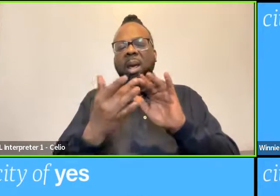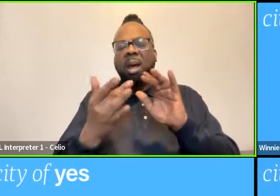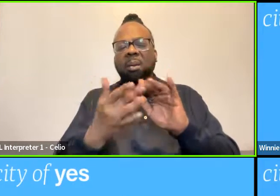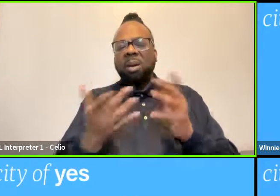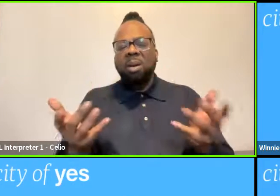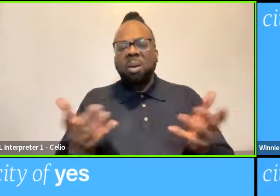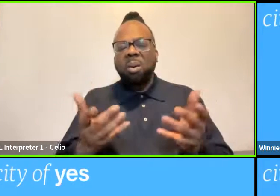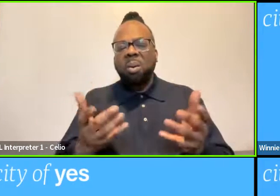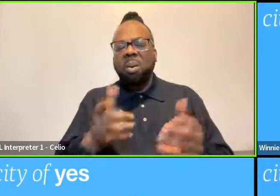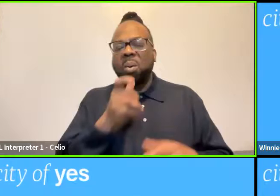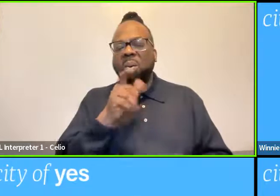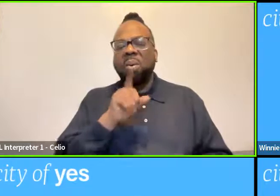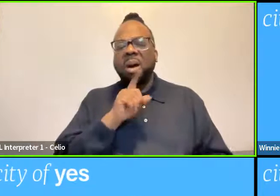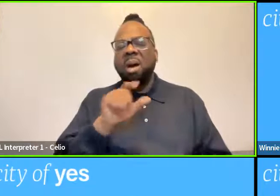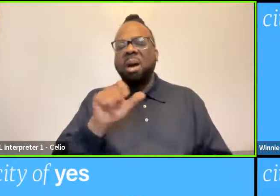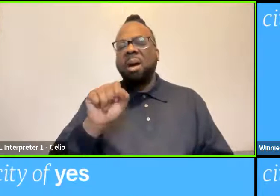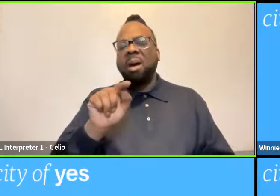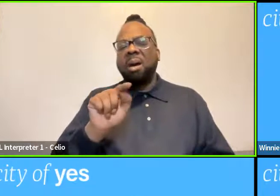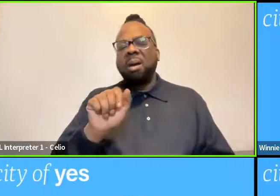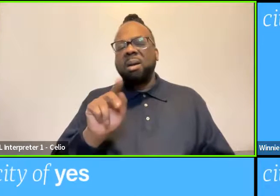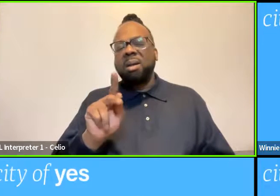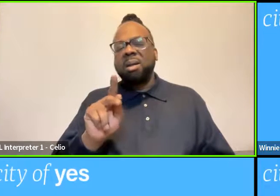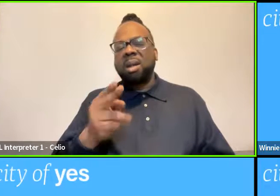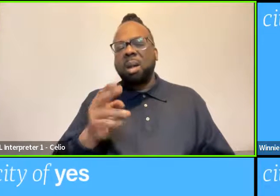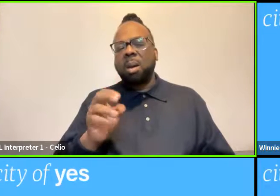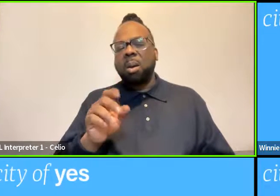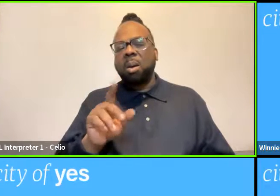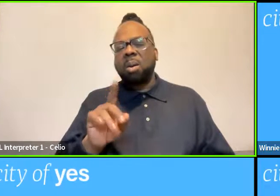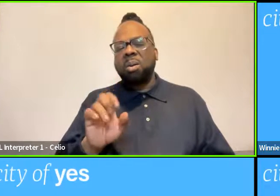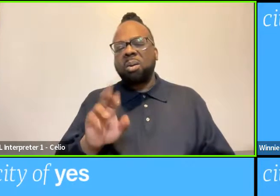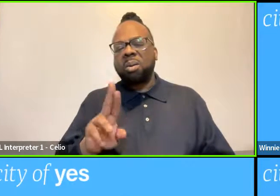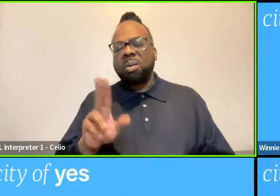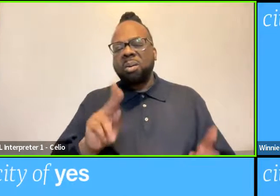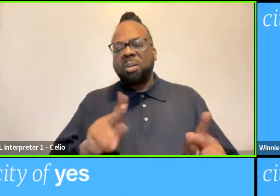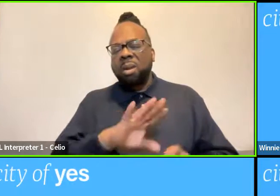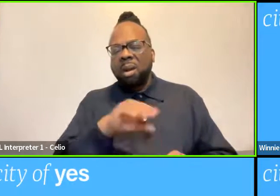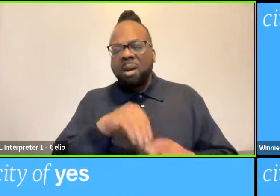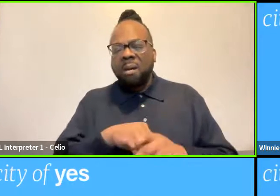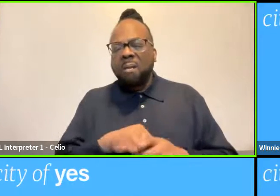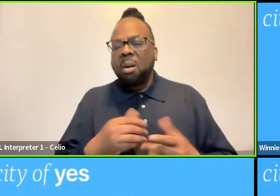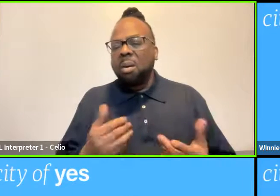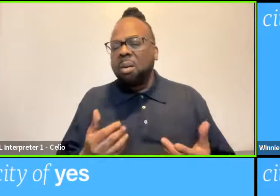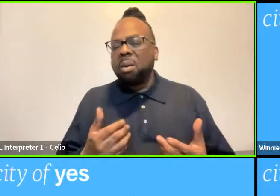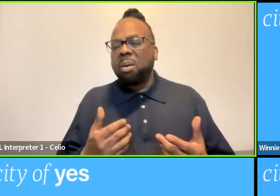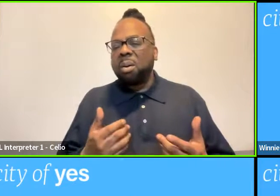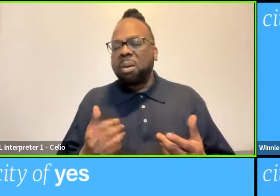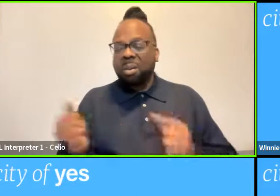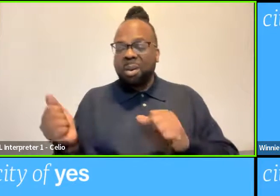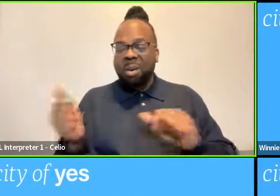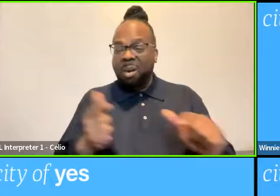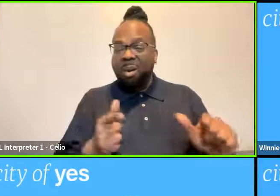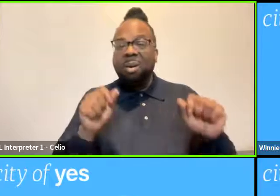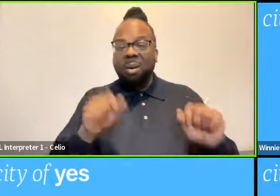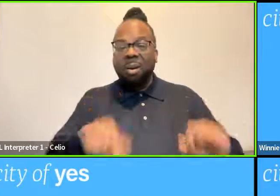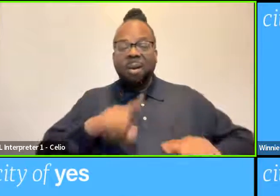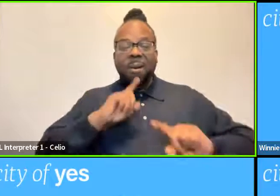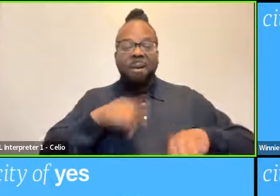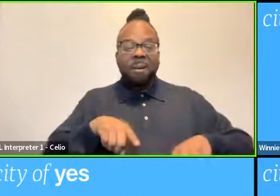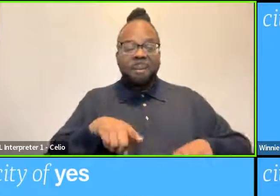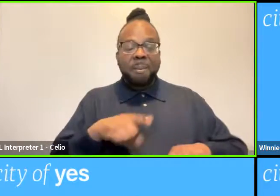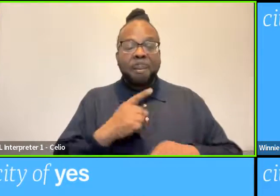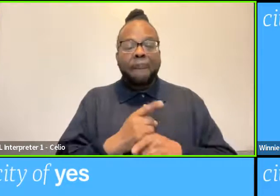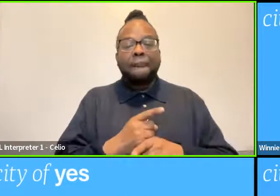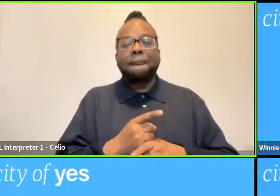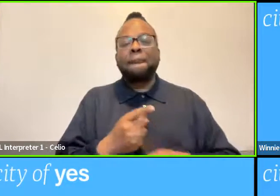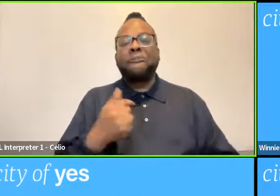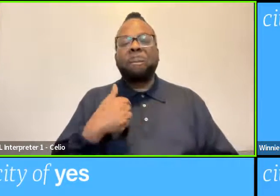Who are the stakeholders DCP is engaging? I think we can probably all take this one. So